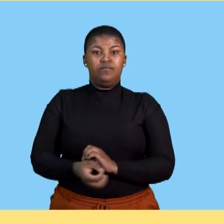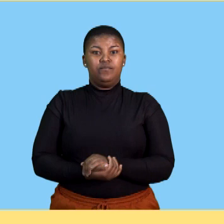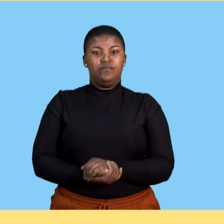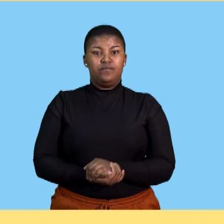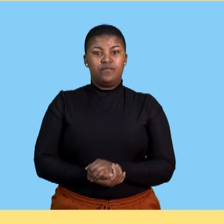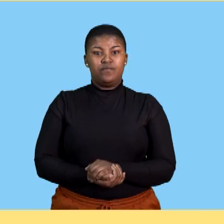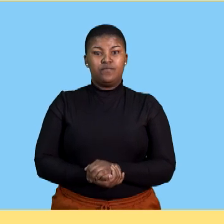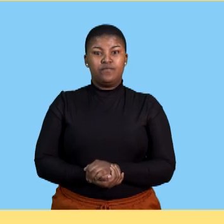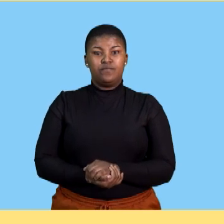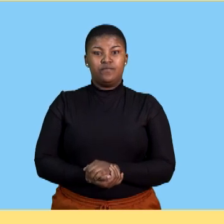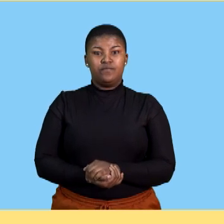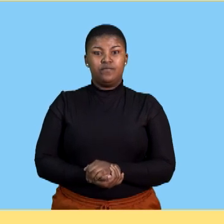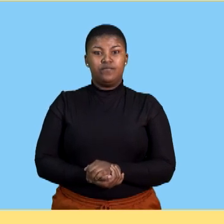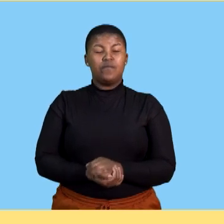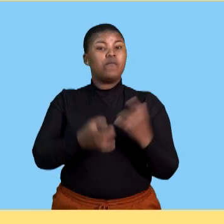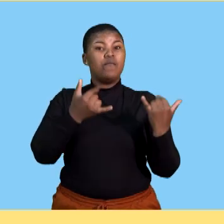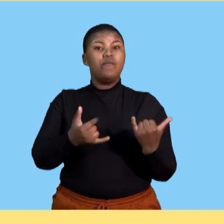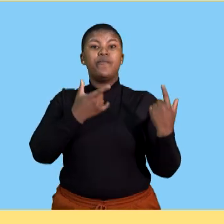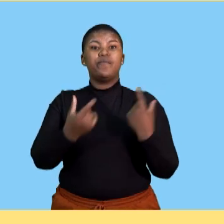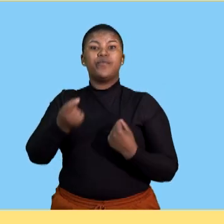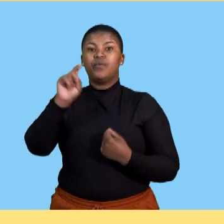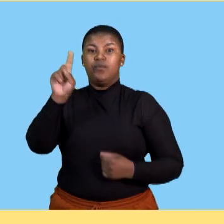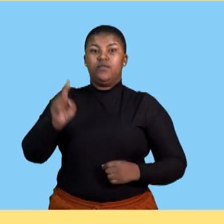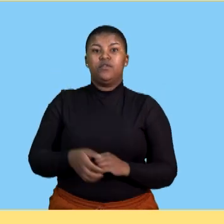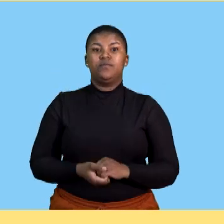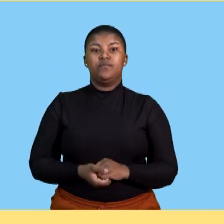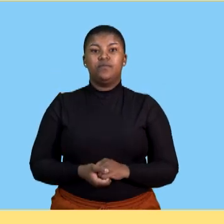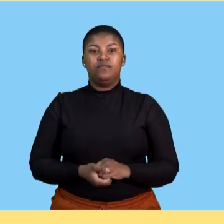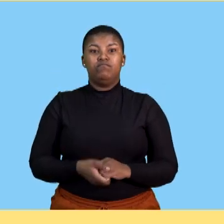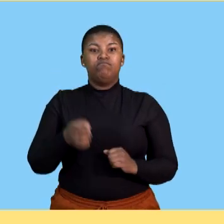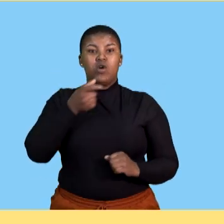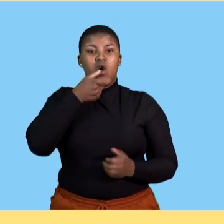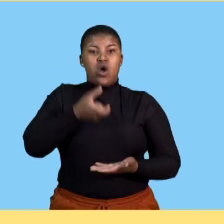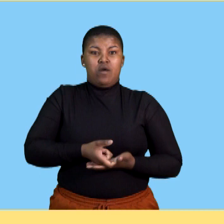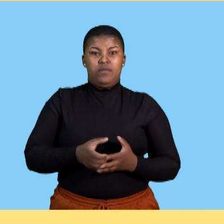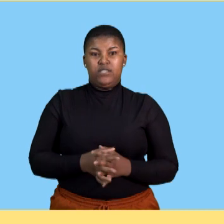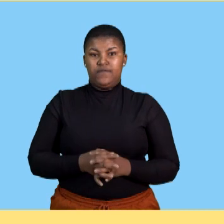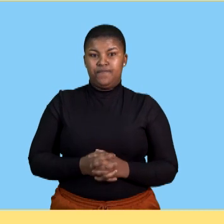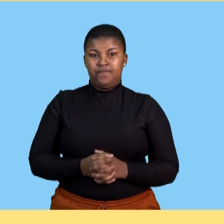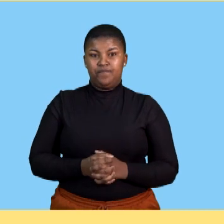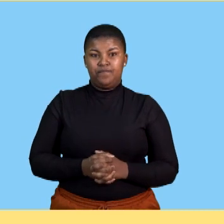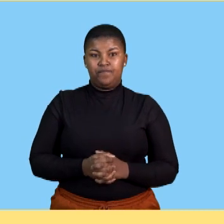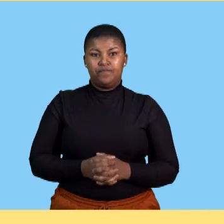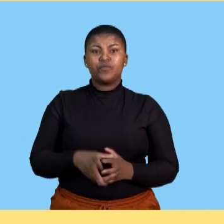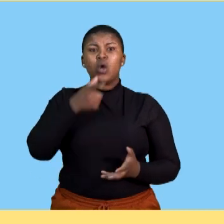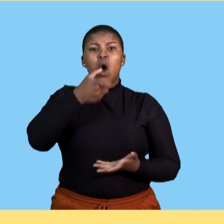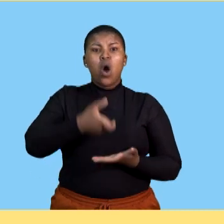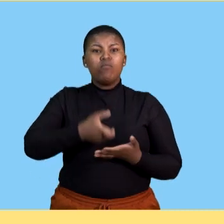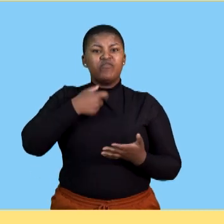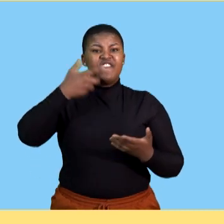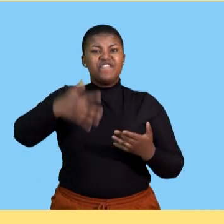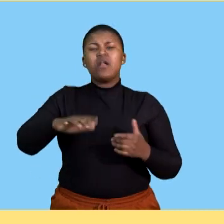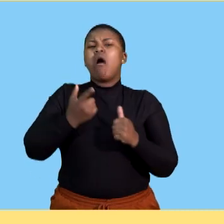26.3%. What we will now do is to comment on what we